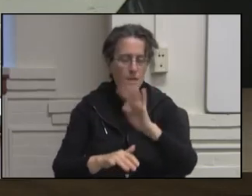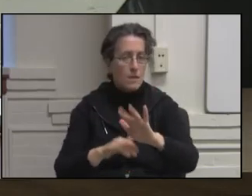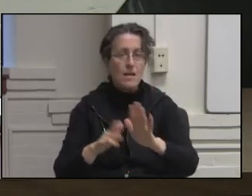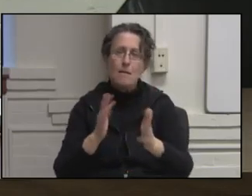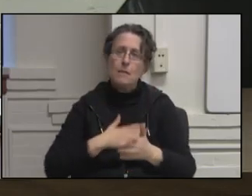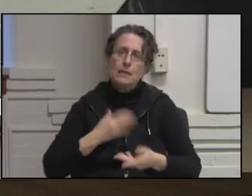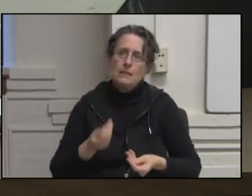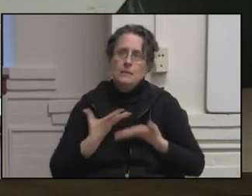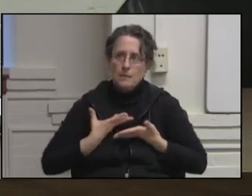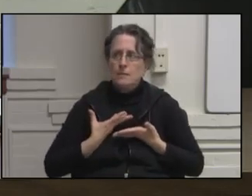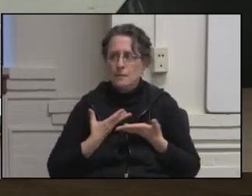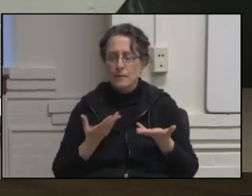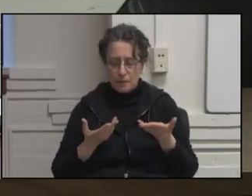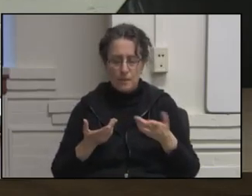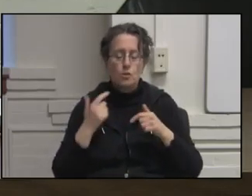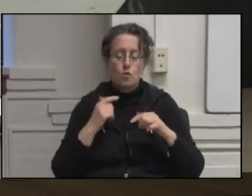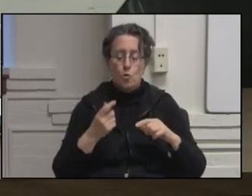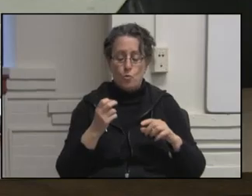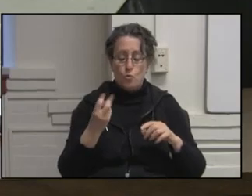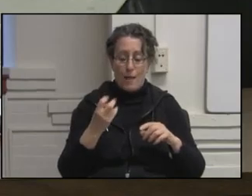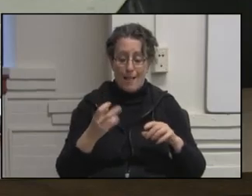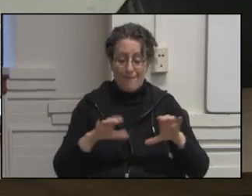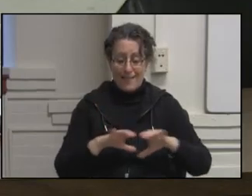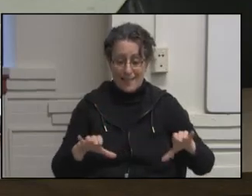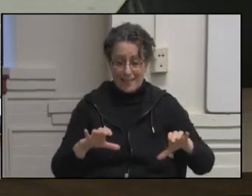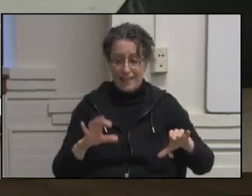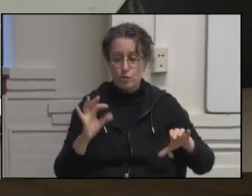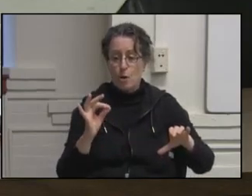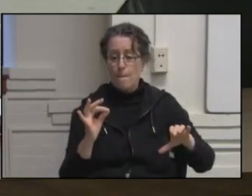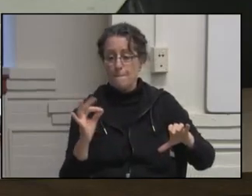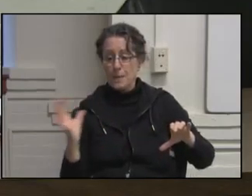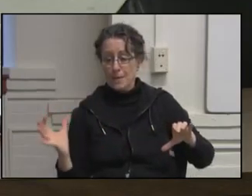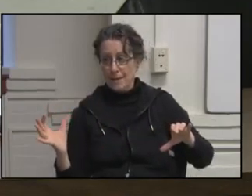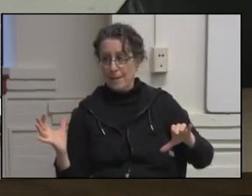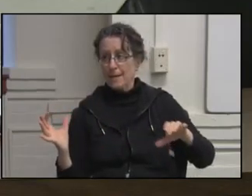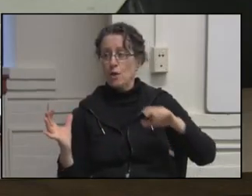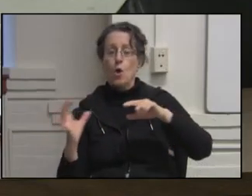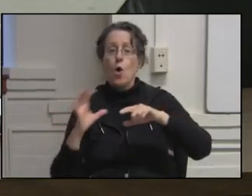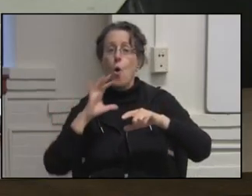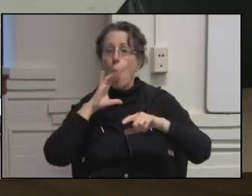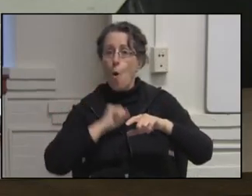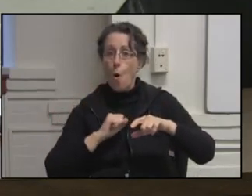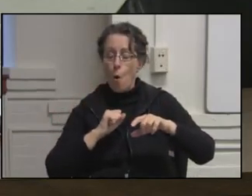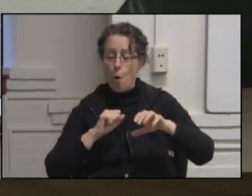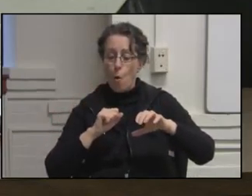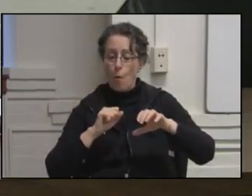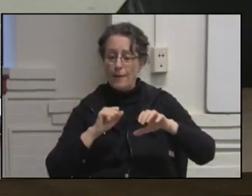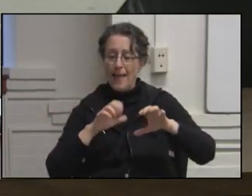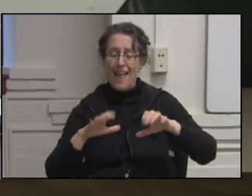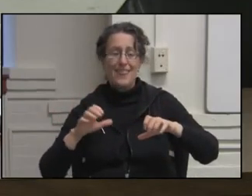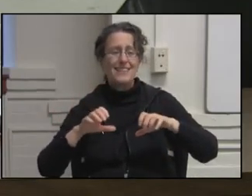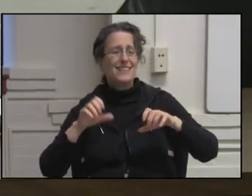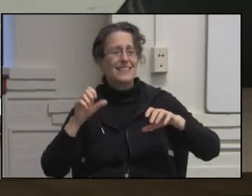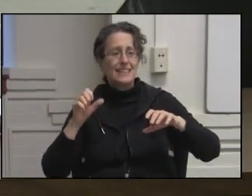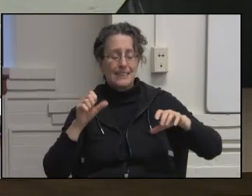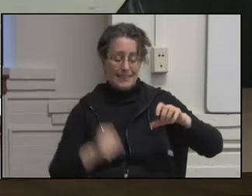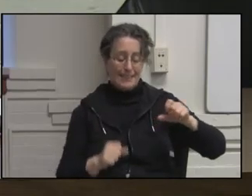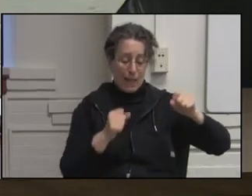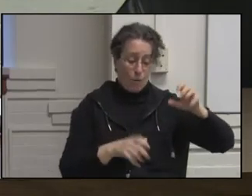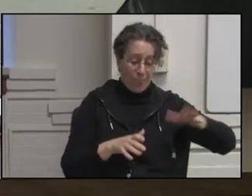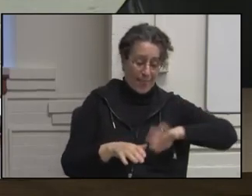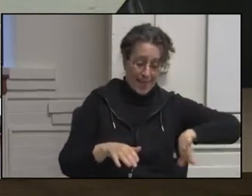existing 12-inch and disconnected from the 8-inch water main, the old water main, on the southerly part of the street, and they got a length of